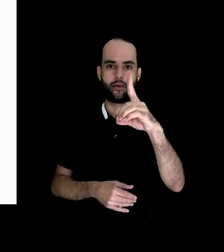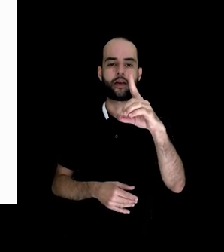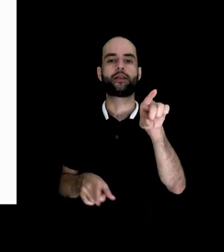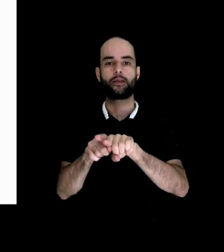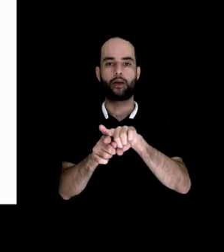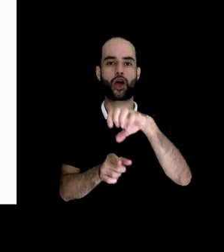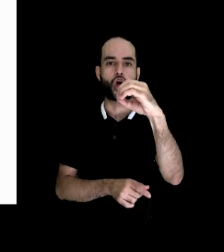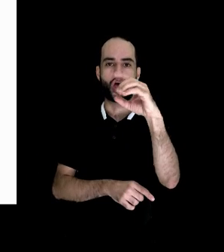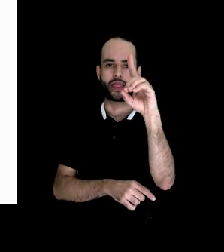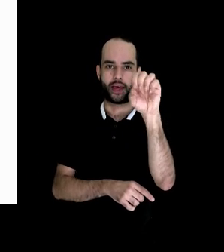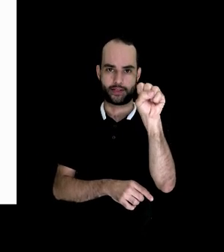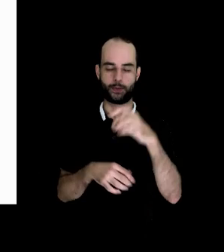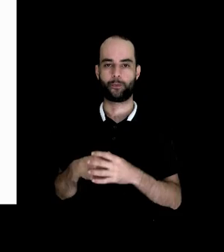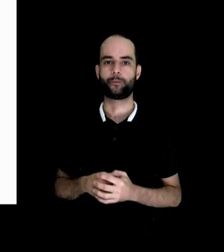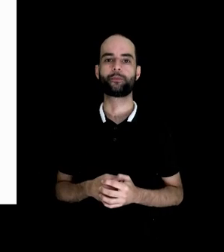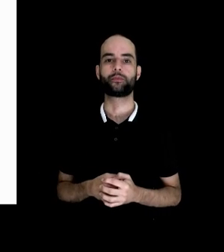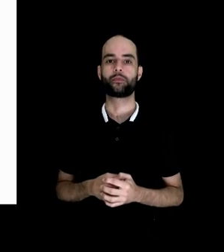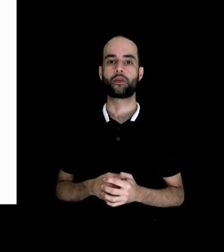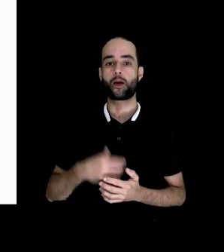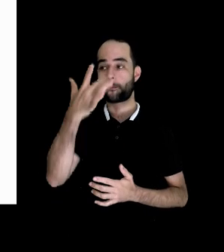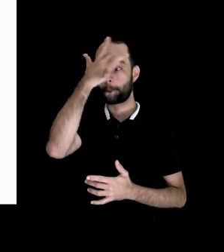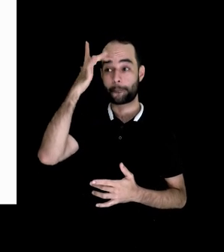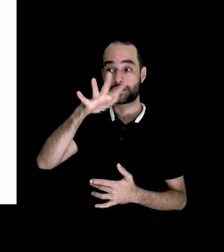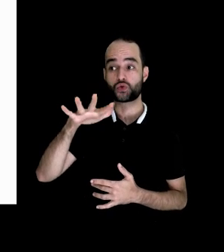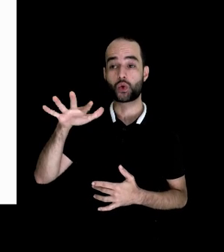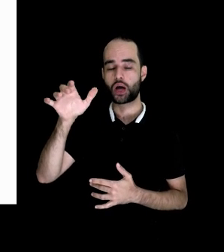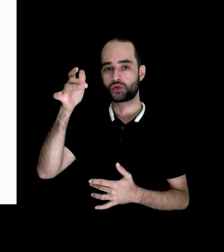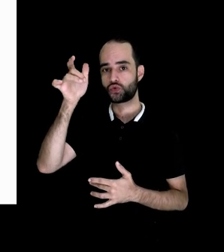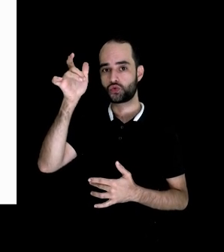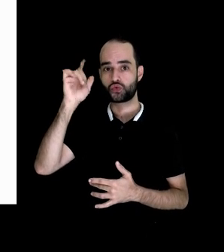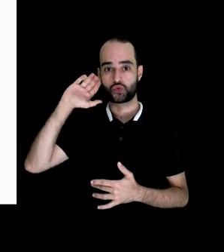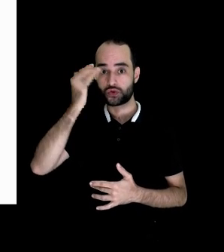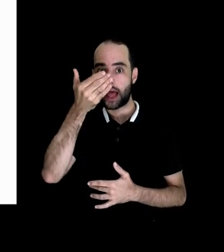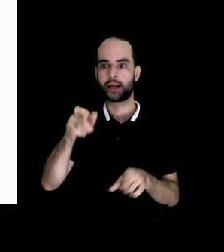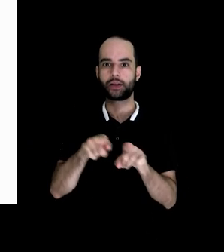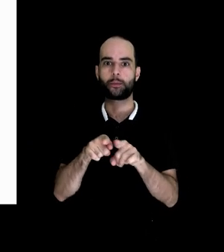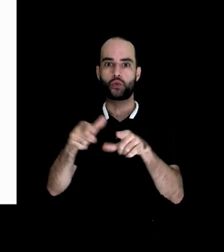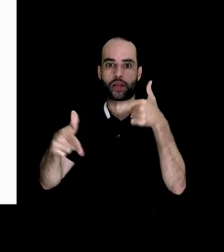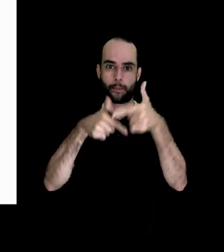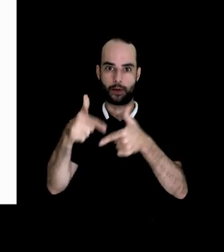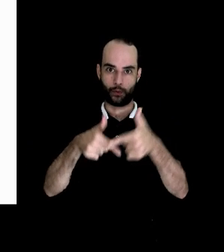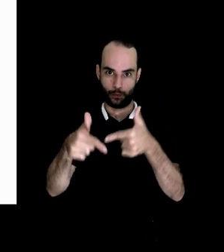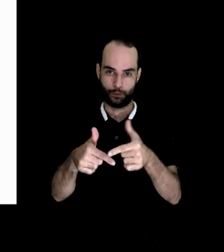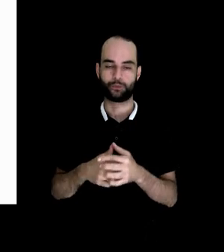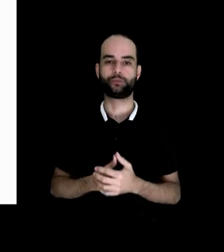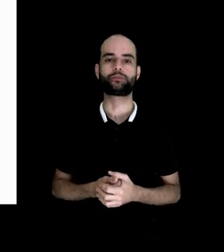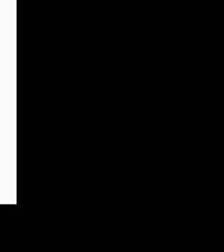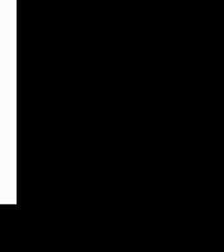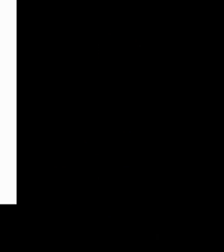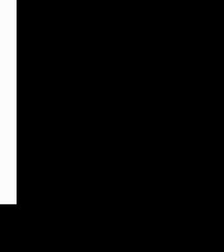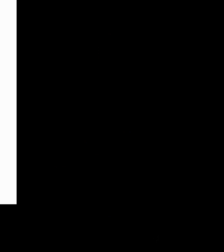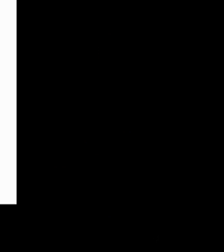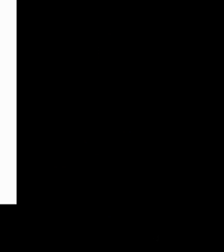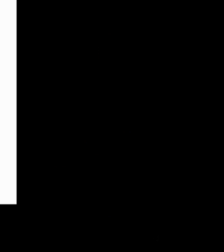at risk of exclusion from the implementation of CDPD and ODS. On the next line, with